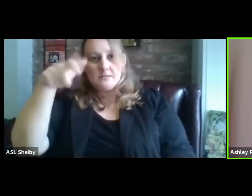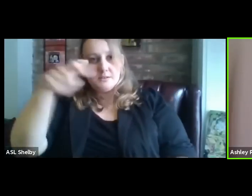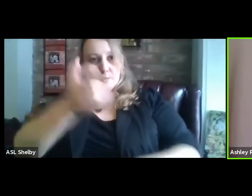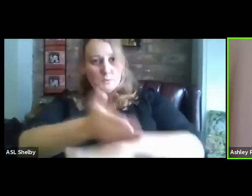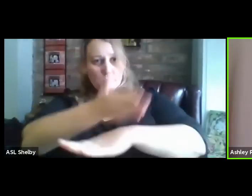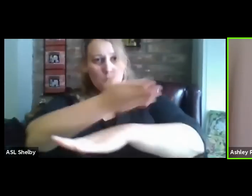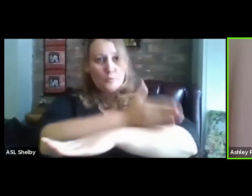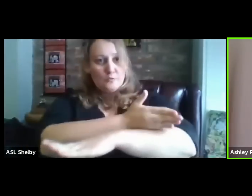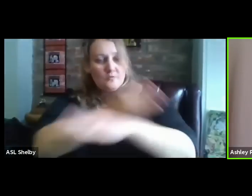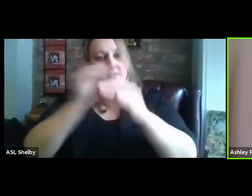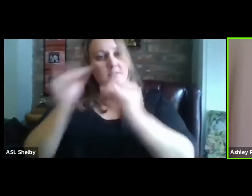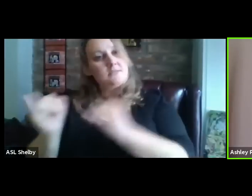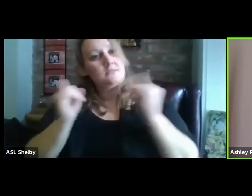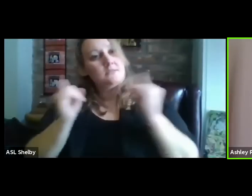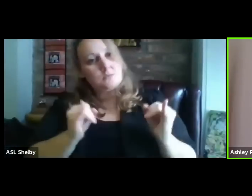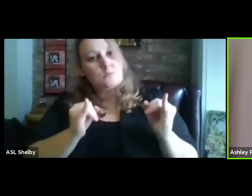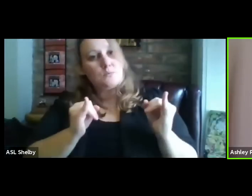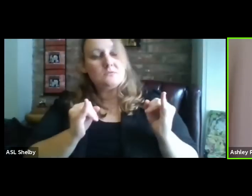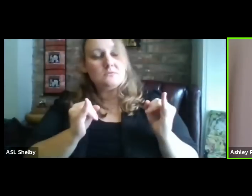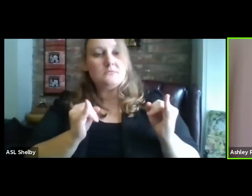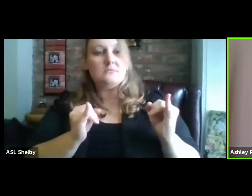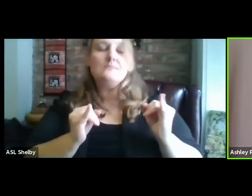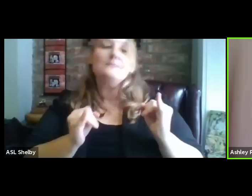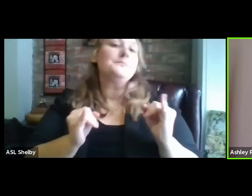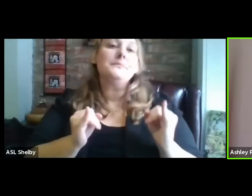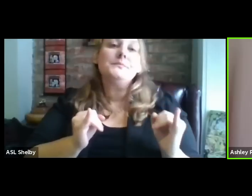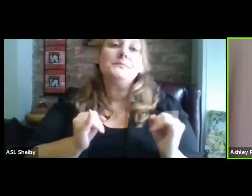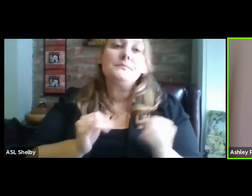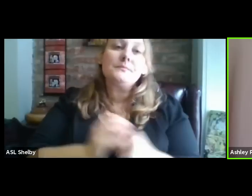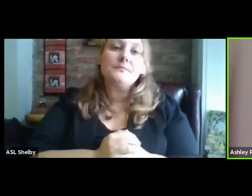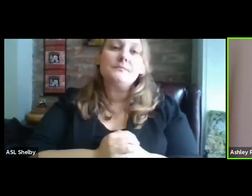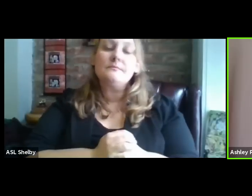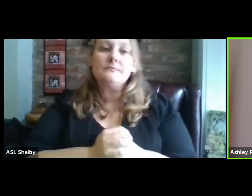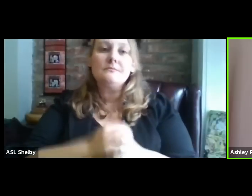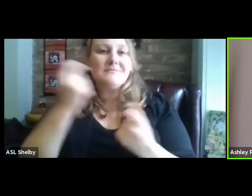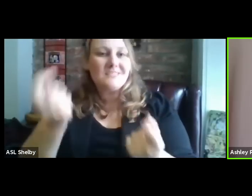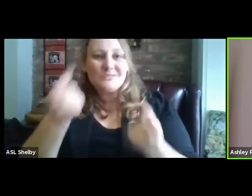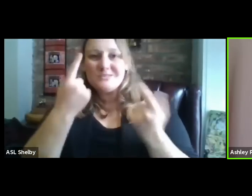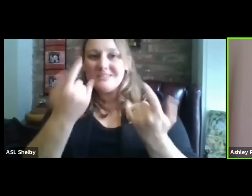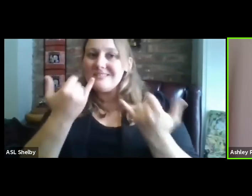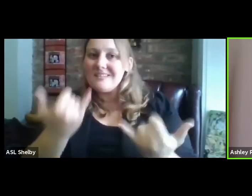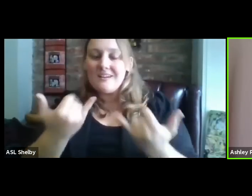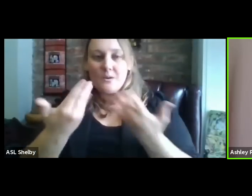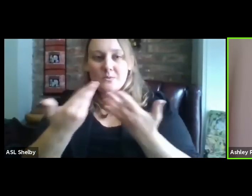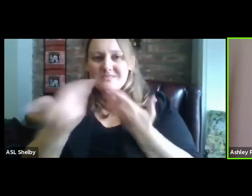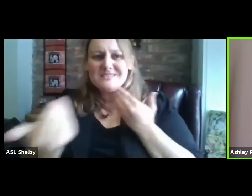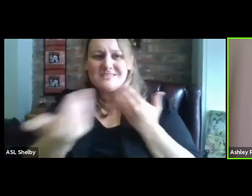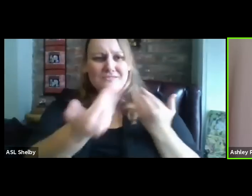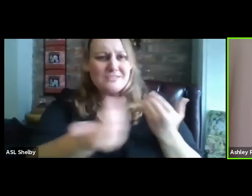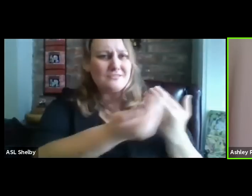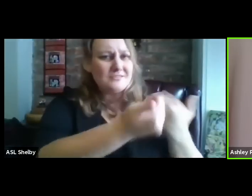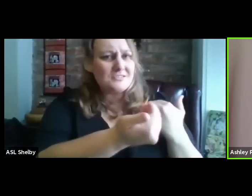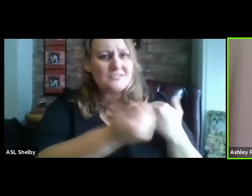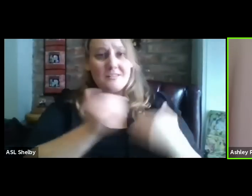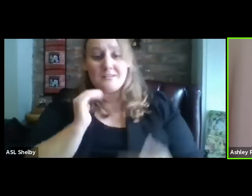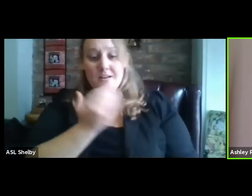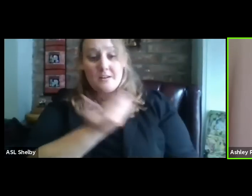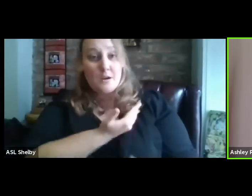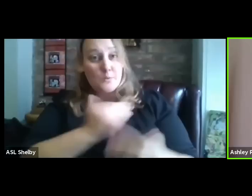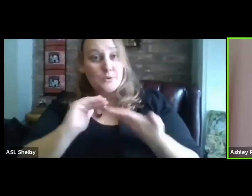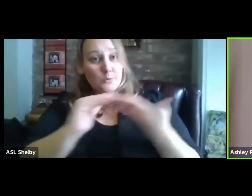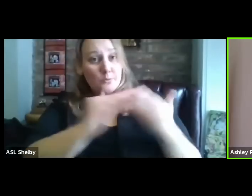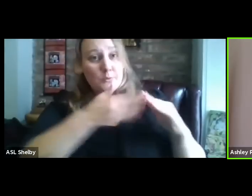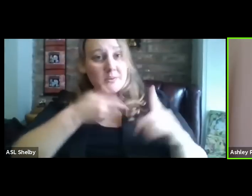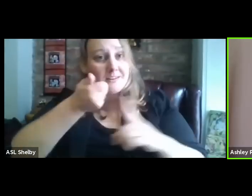individuals. We have a lot of division amongst our own community, and this